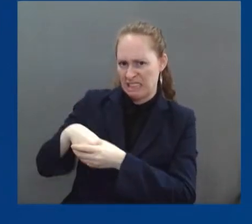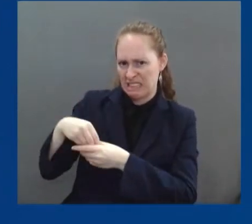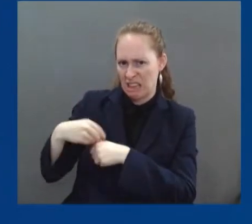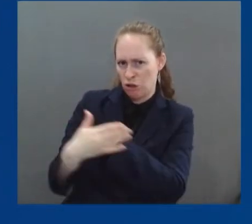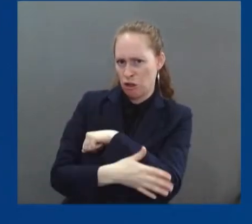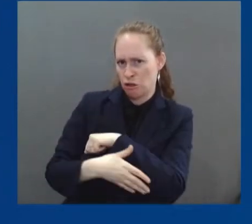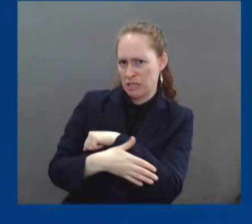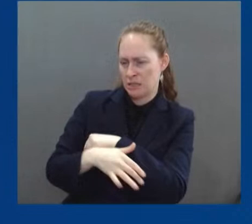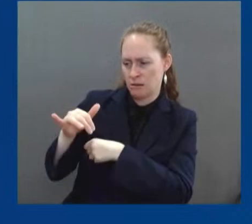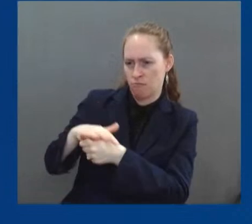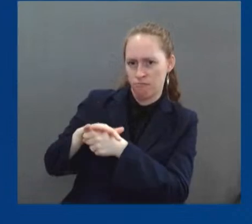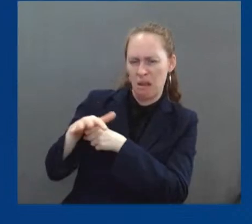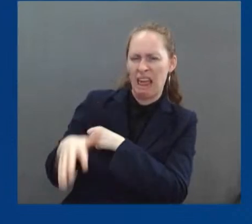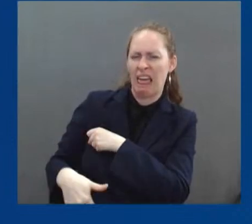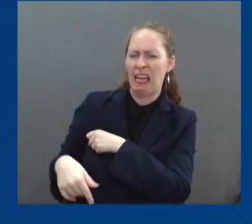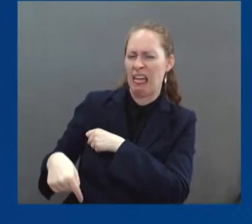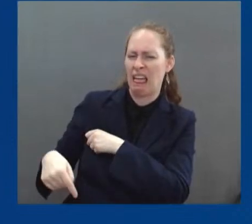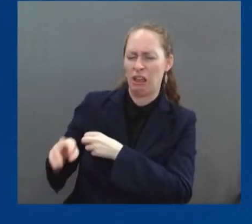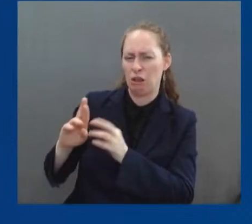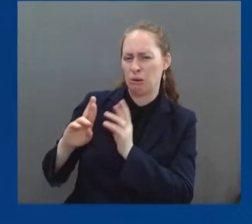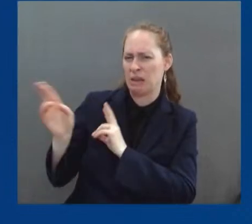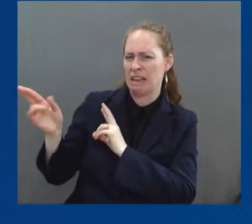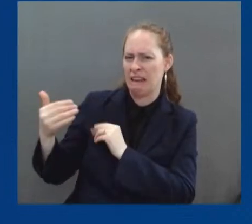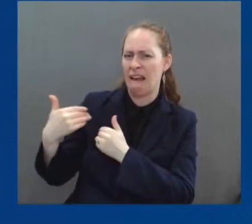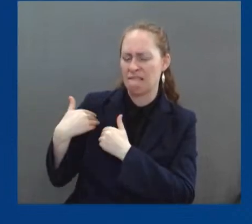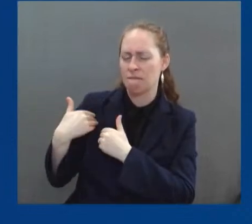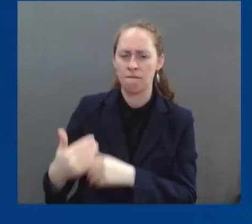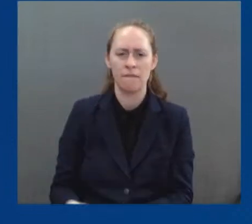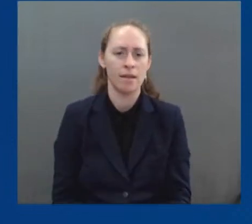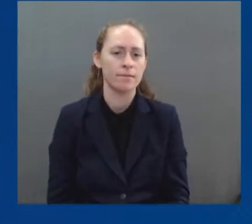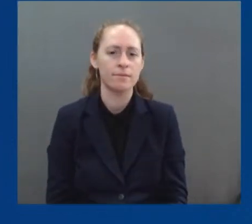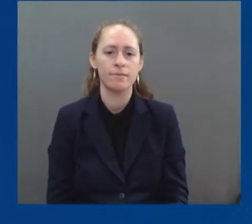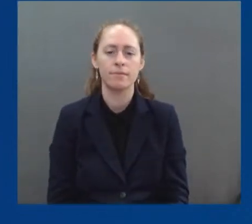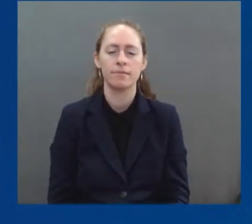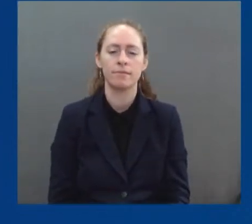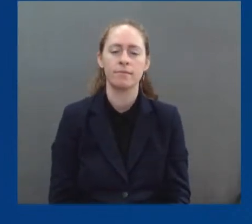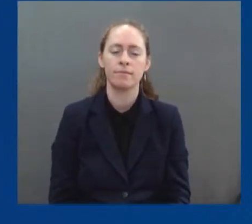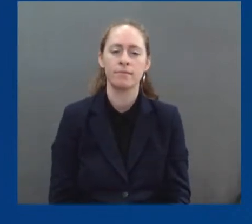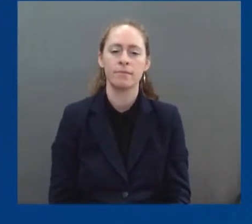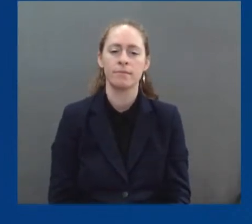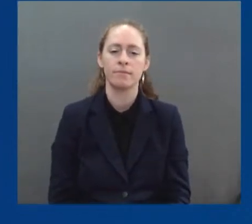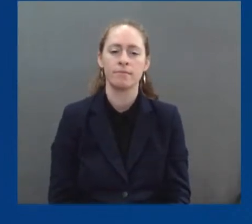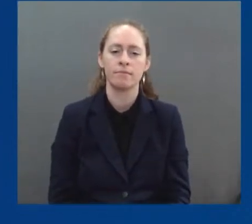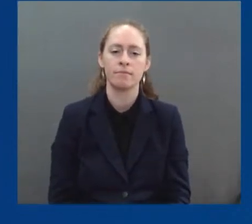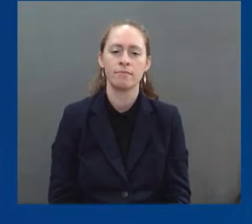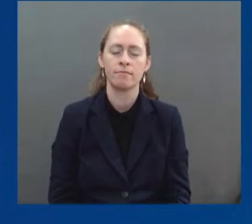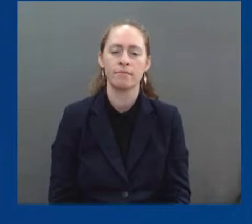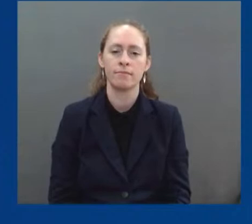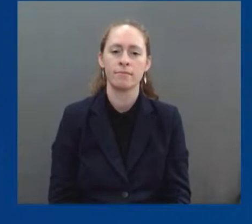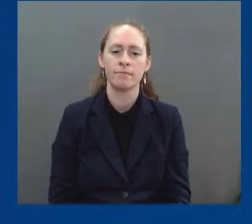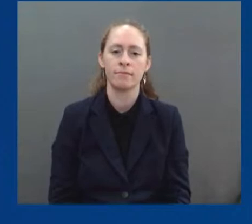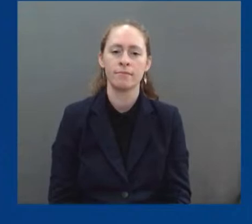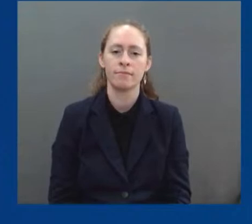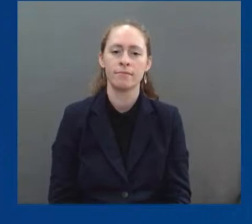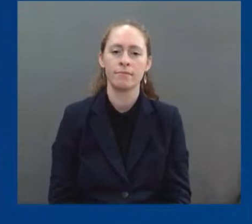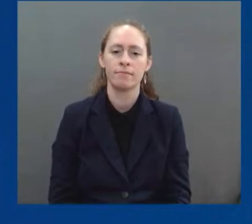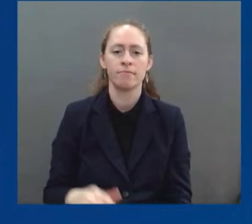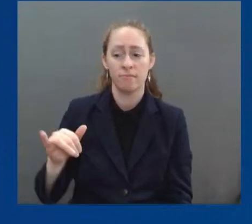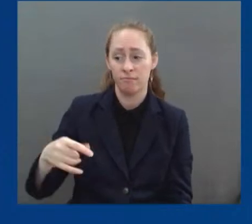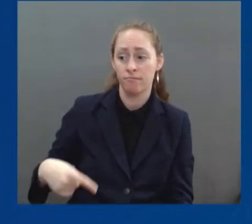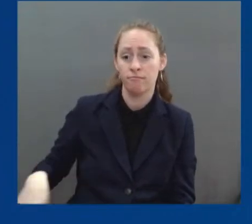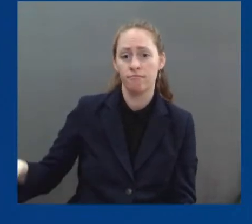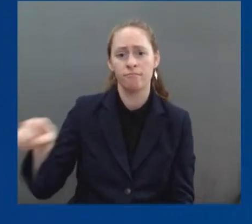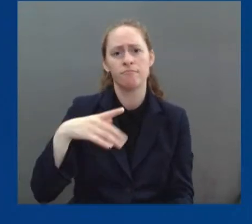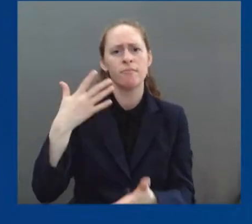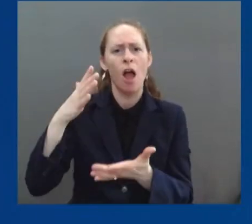Dr. Walensky just talked about that have been recently authorized, both for immunocompromised people and for people over 50. On the domestic front, we